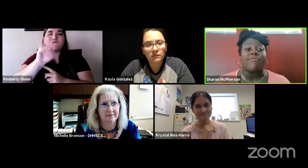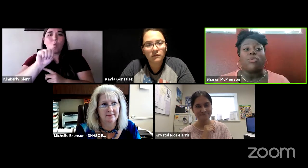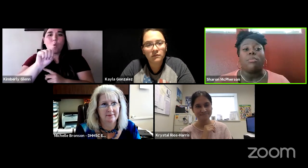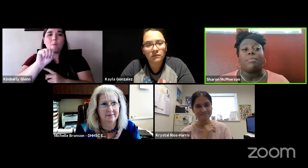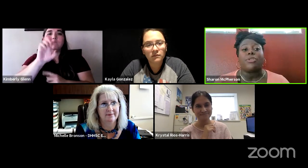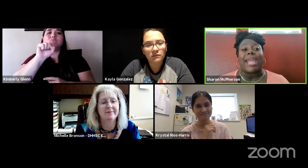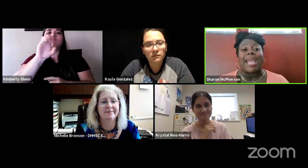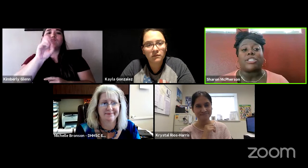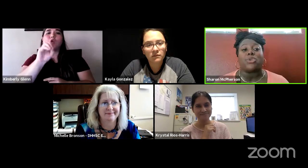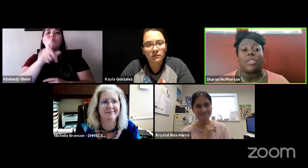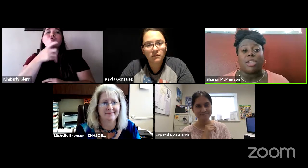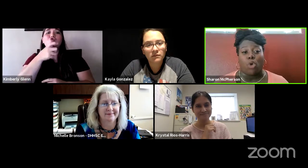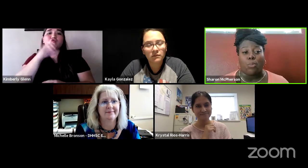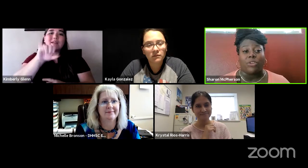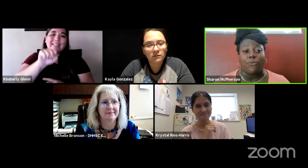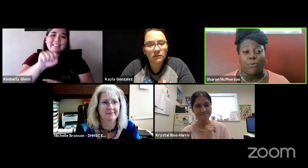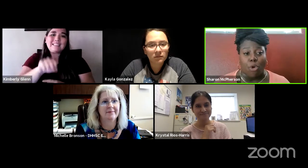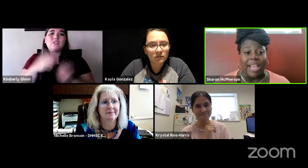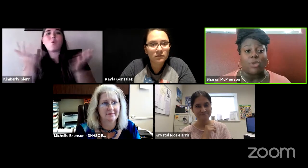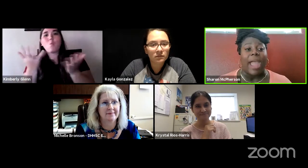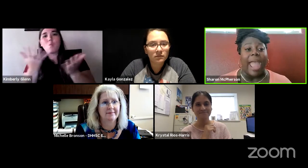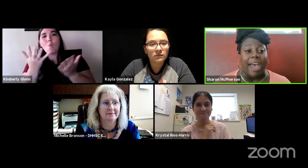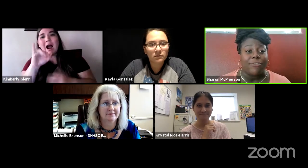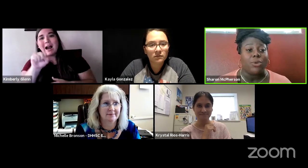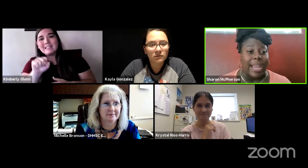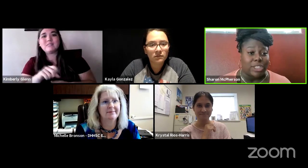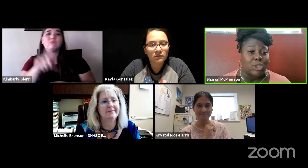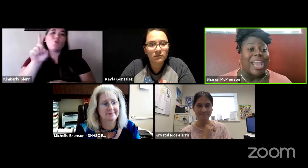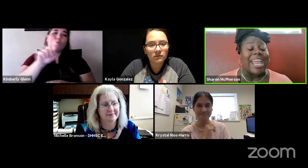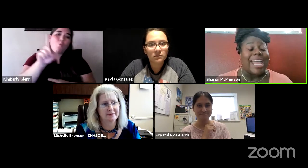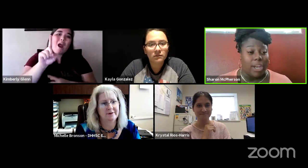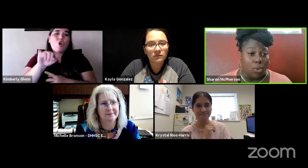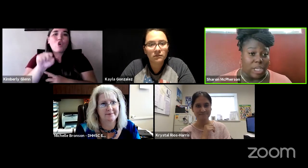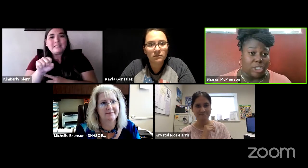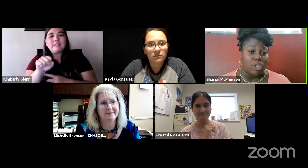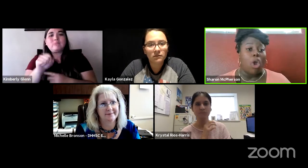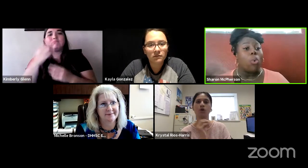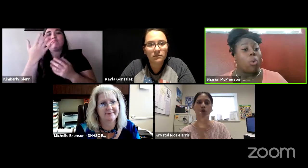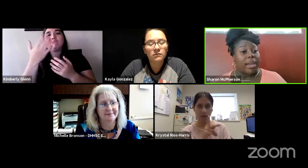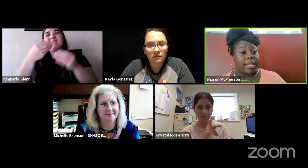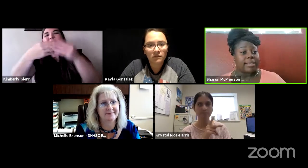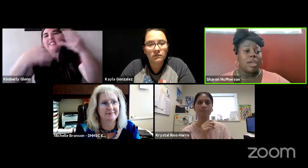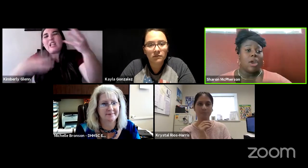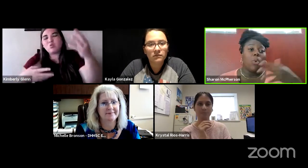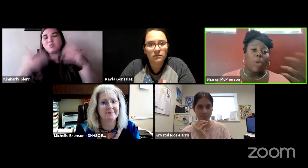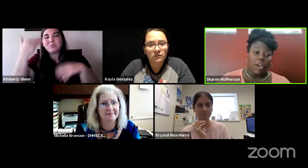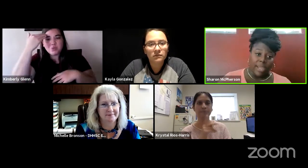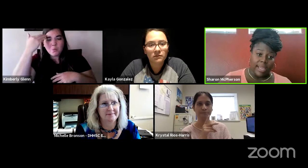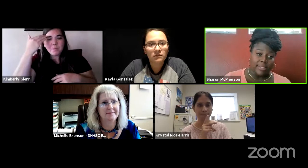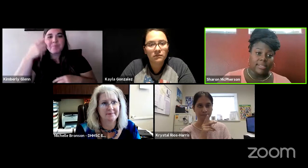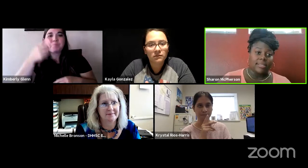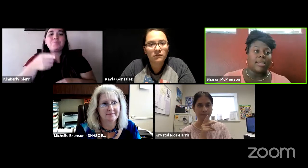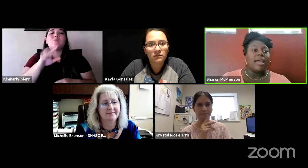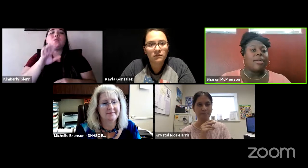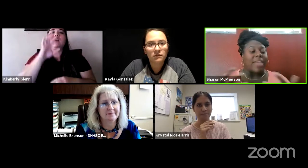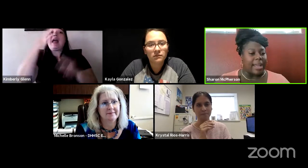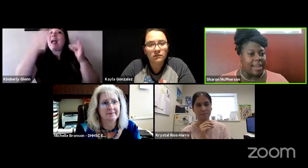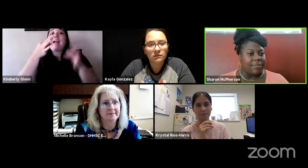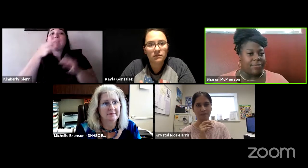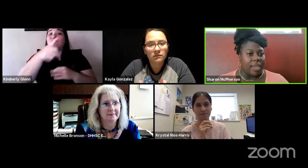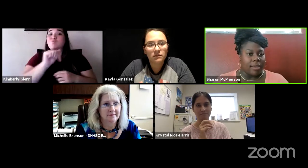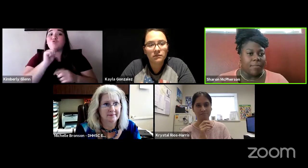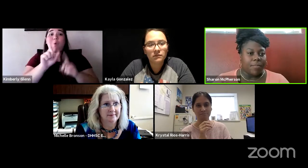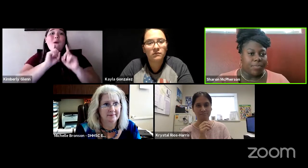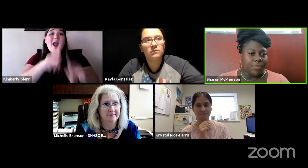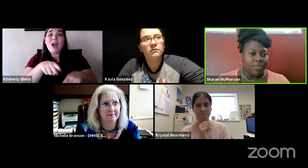And you have to remember to answer in the appropriate format. You have to answer in a question. What is? Where is? That